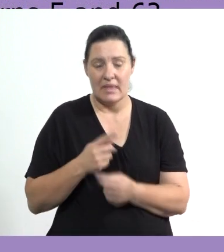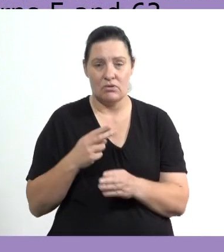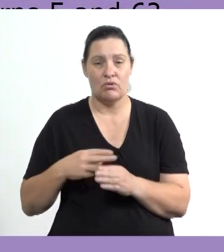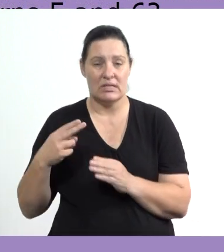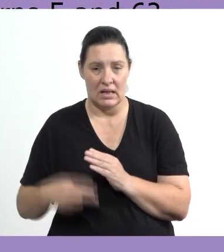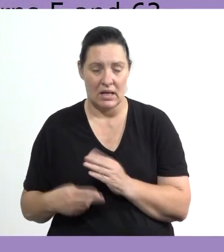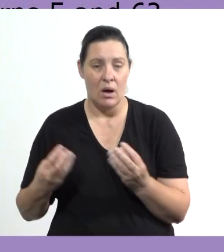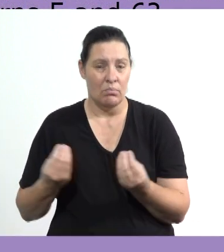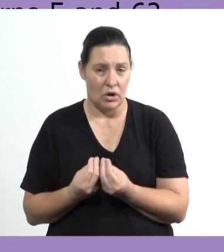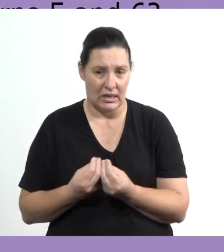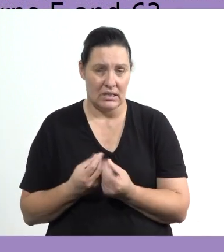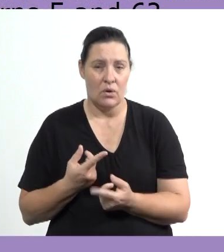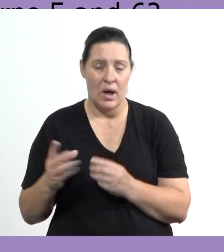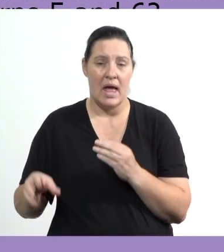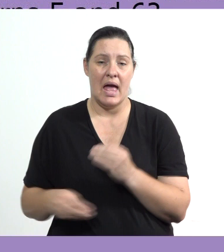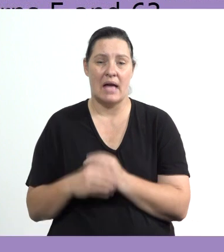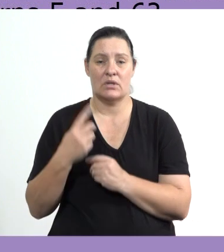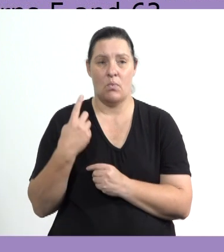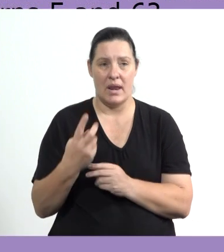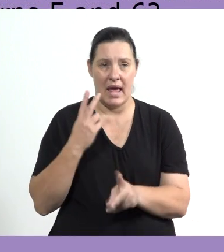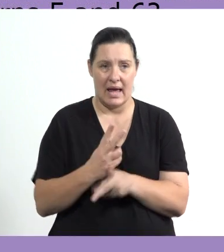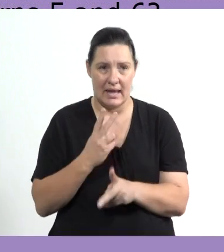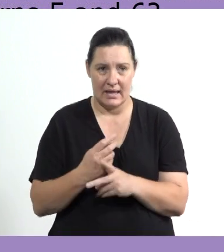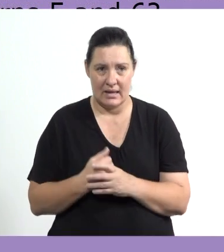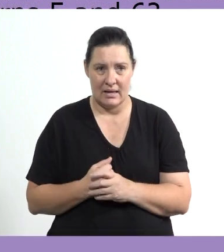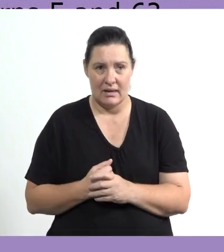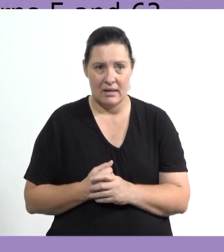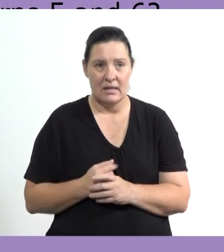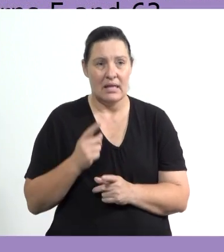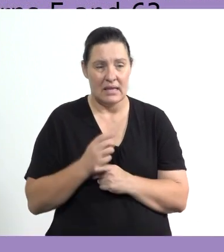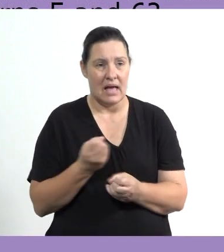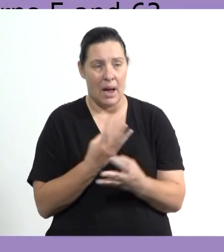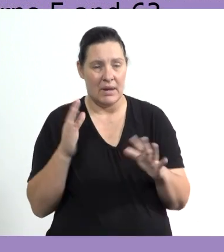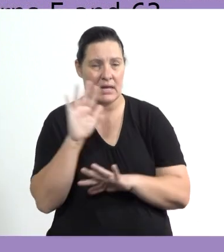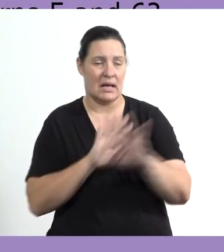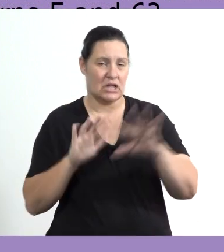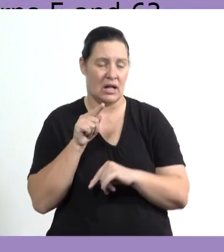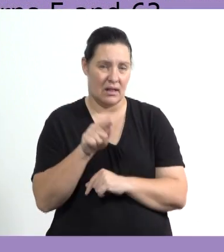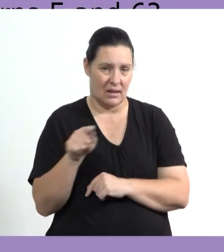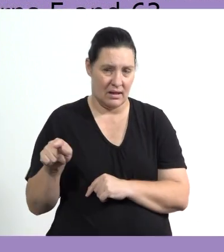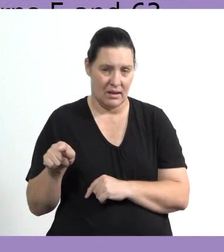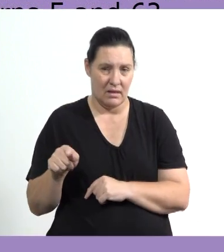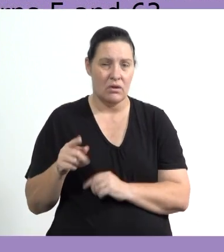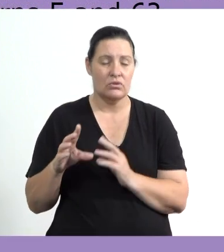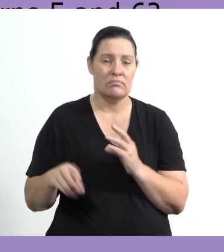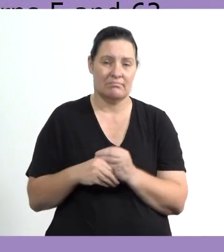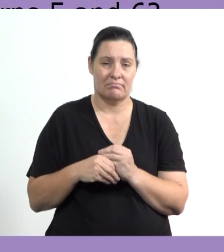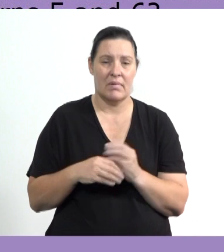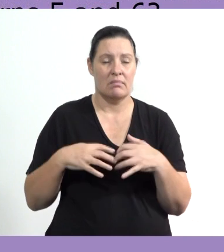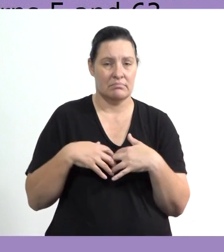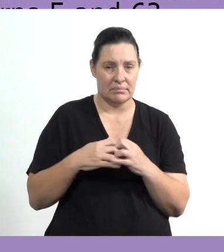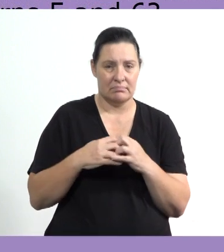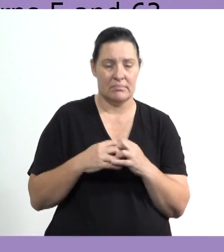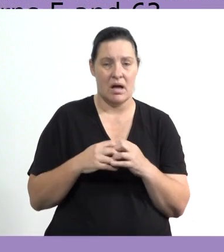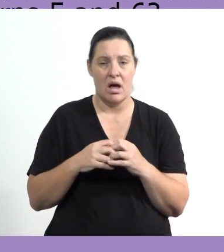that result, or from that product, we are going to add 1 again. And that would be the number of colored in circles that are in to form